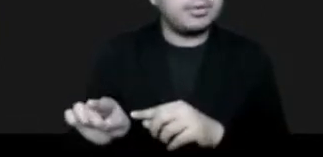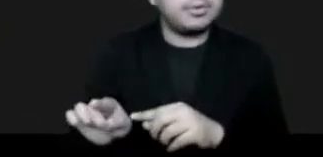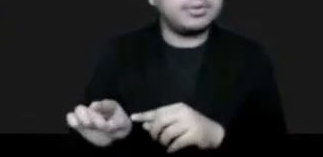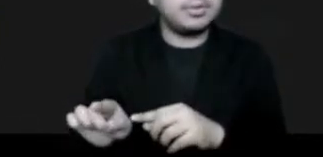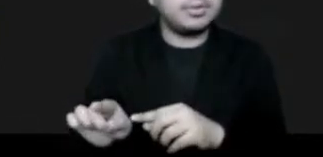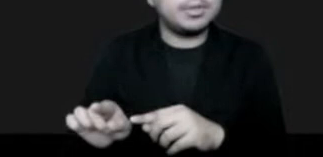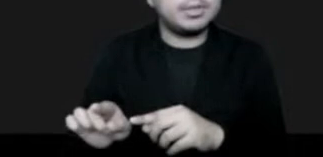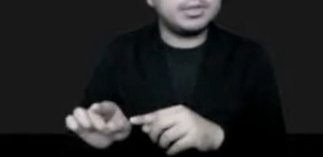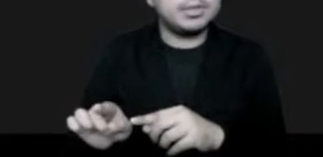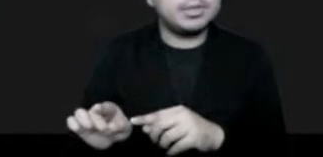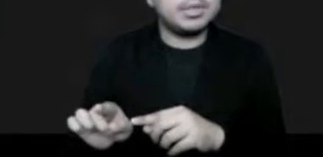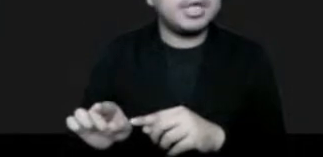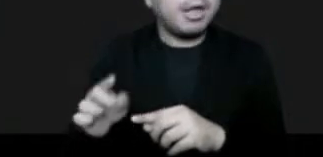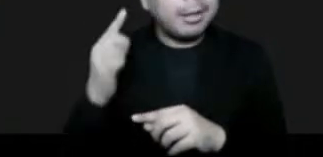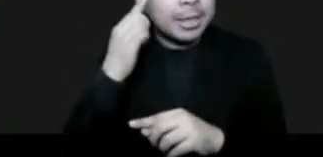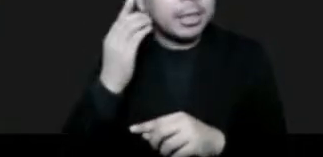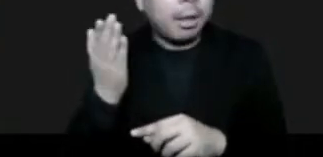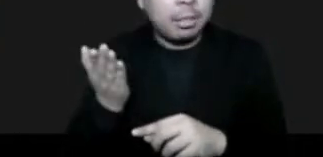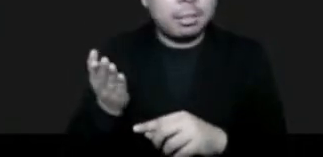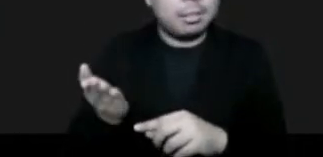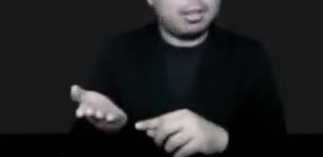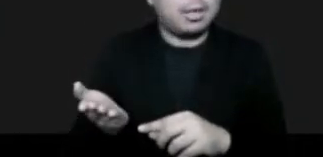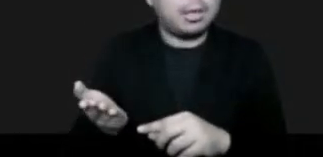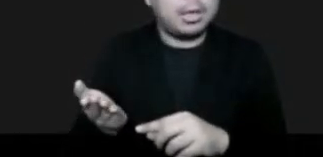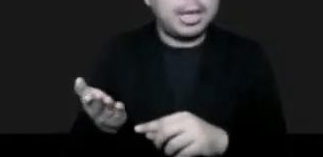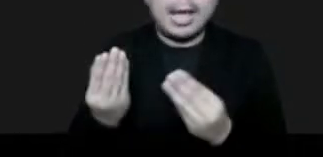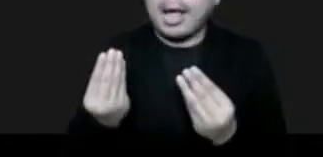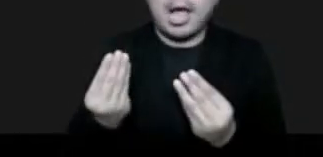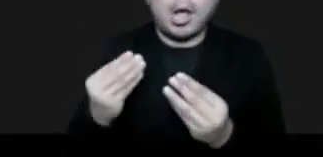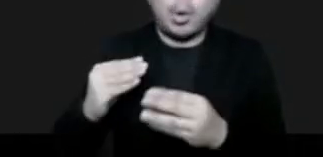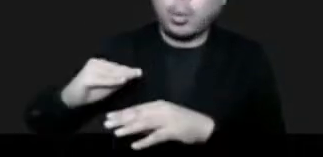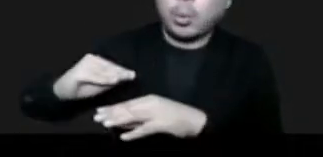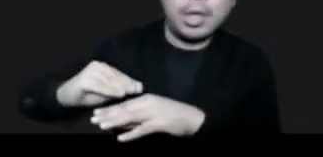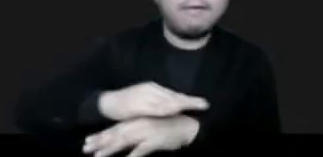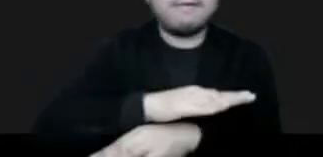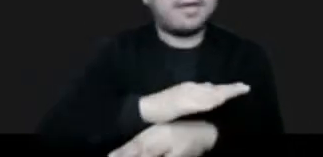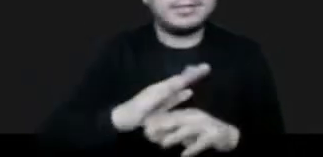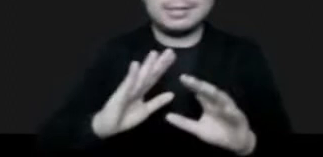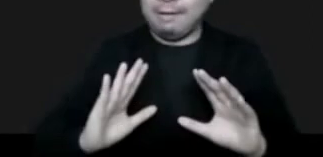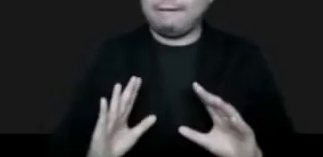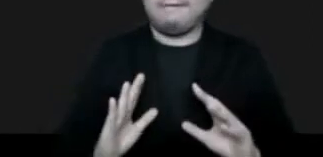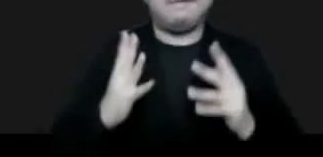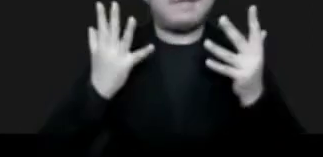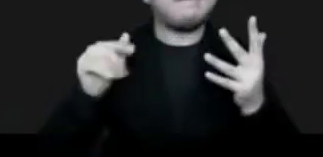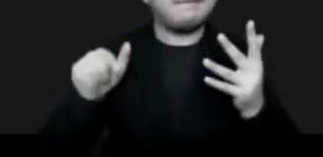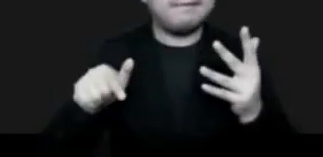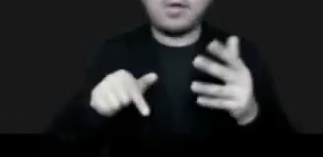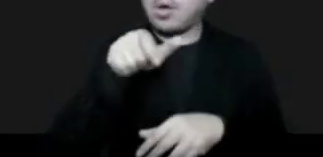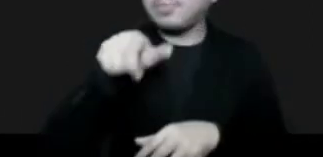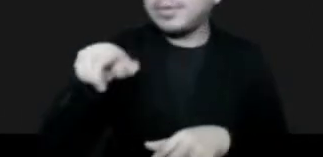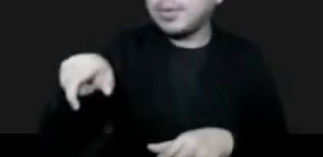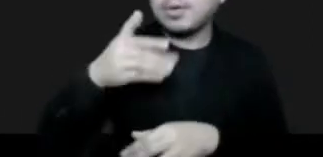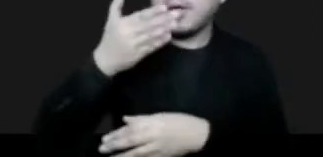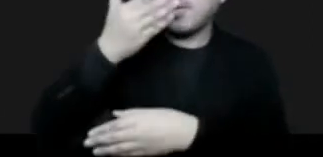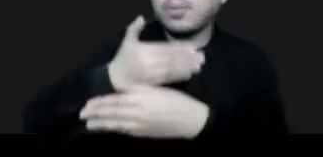disastrous kind of effects on the lives of persons with disabilities. And from